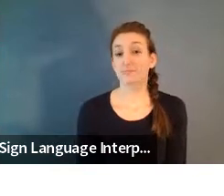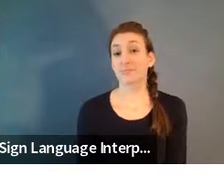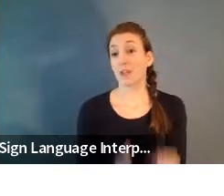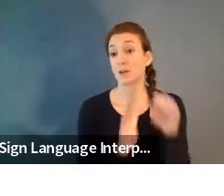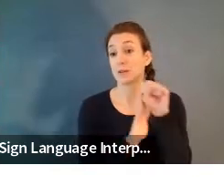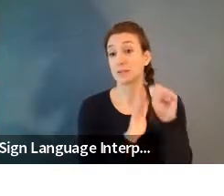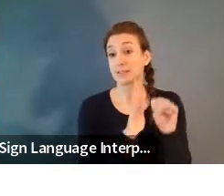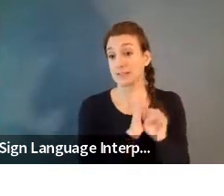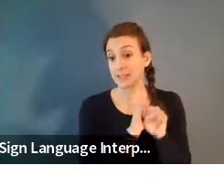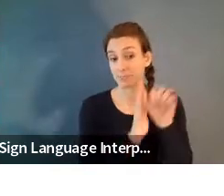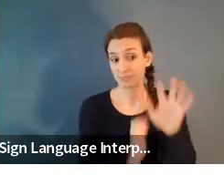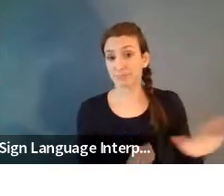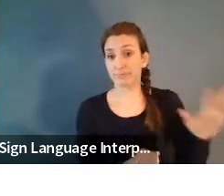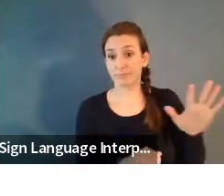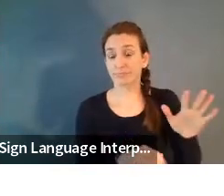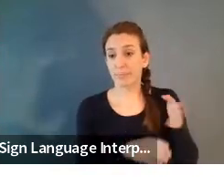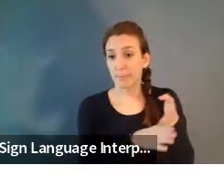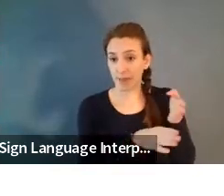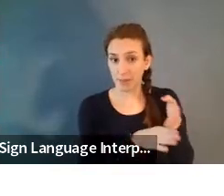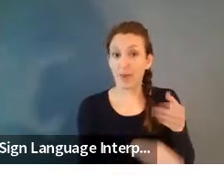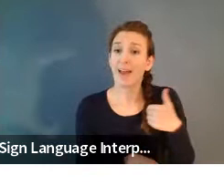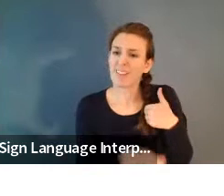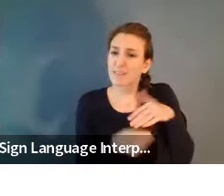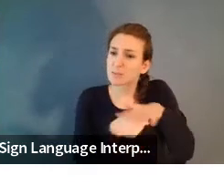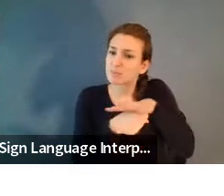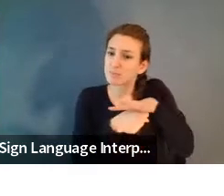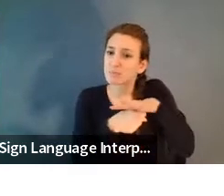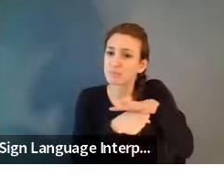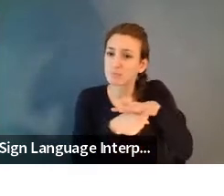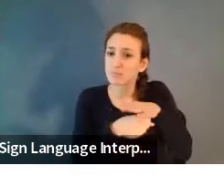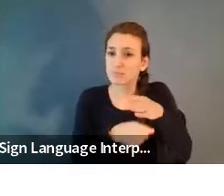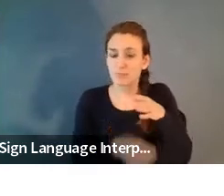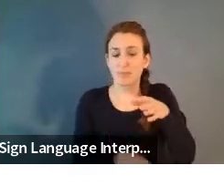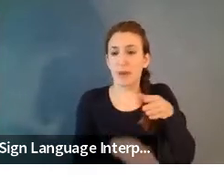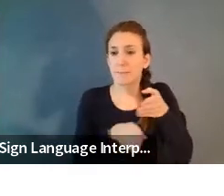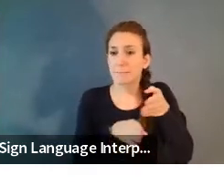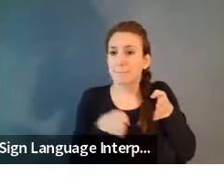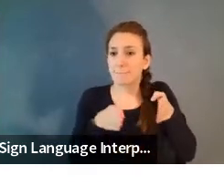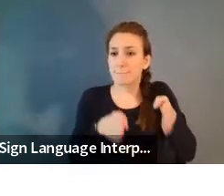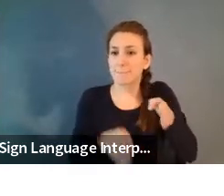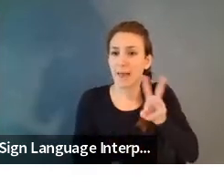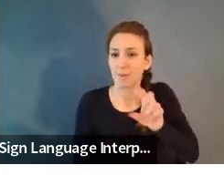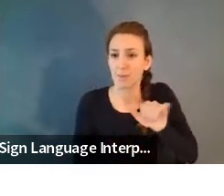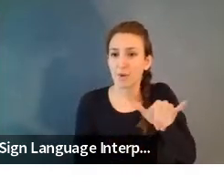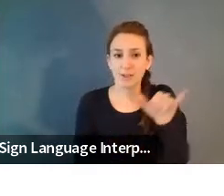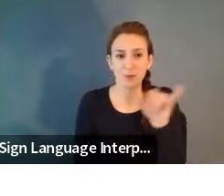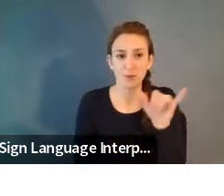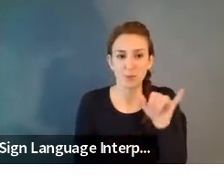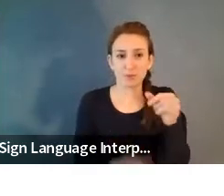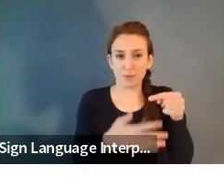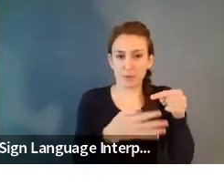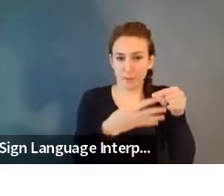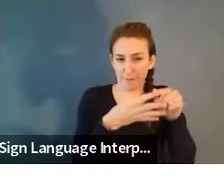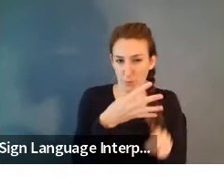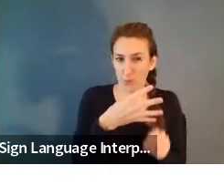pathway between Fresno City College, Bullard High School, Fresno State, and our local law school, San Joaquin College of Law. The